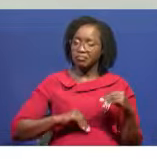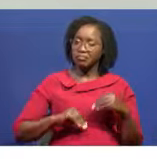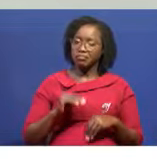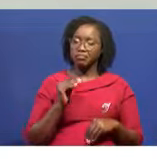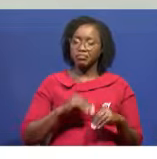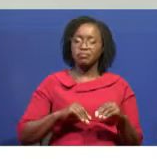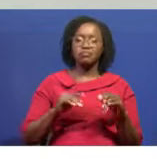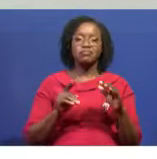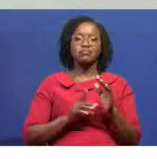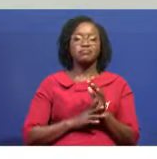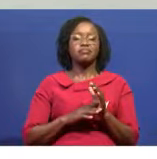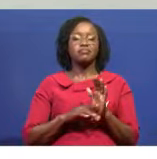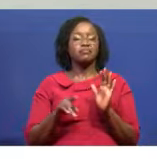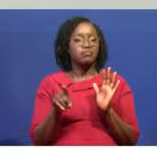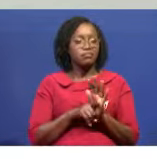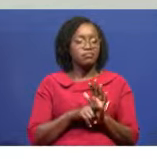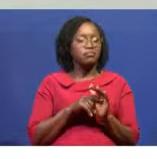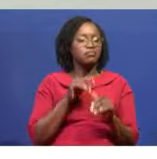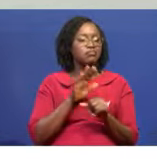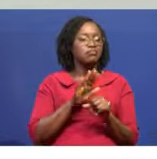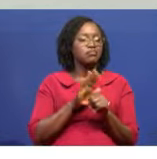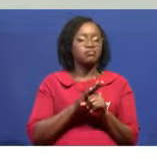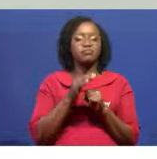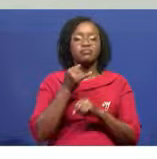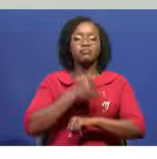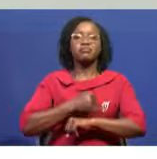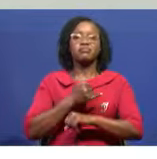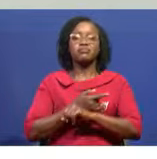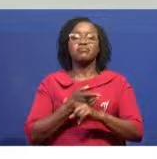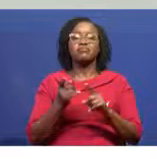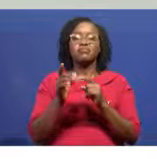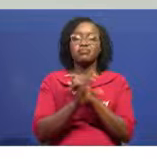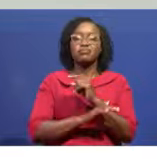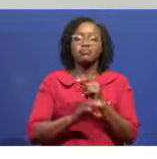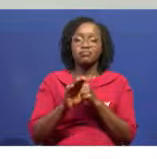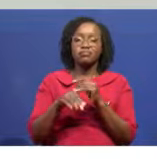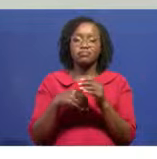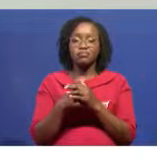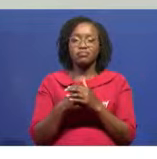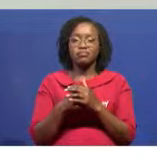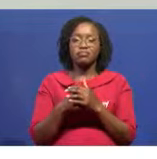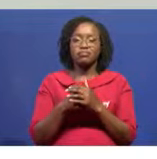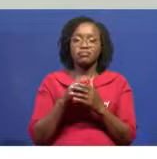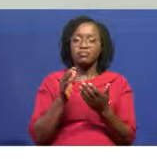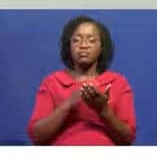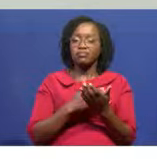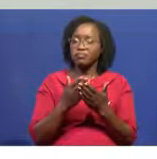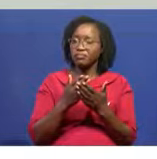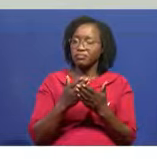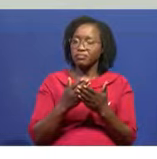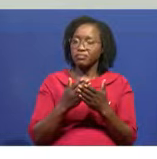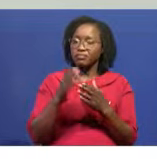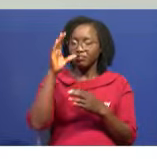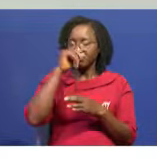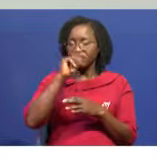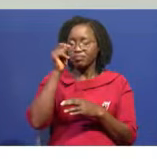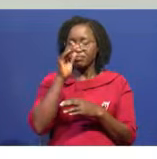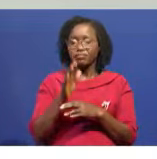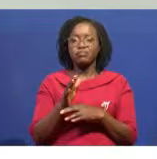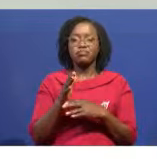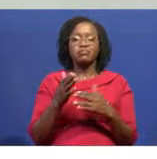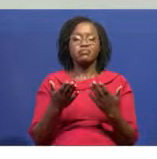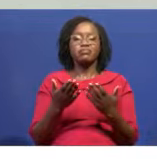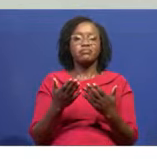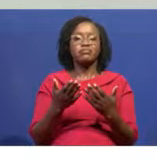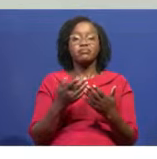know a menace that it has been not only to the institutions but to the country at large, and whatever we are missing economically. What are Kenyans, our